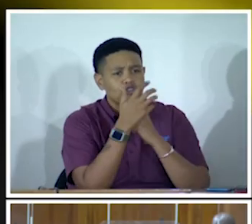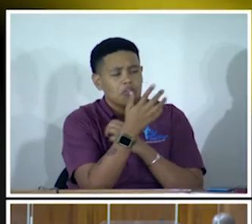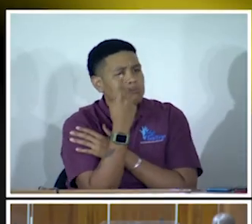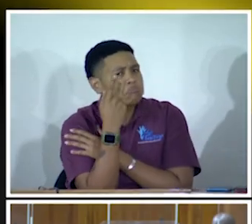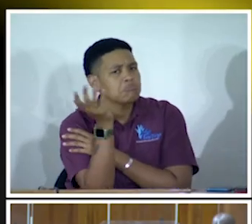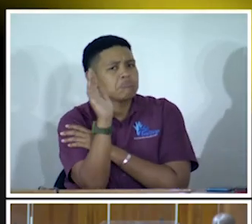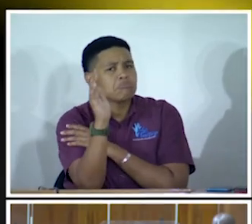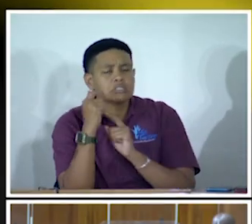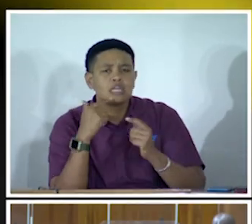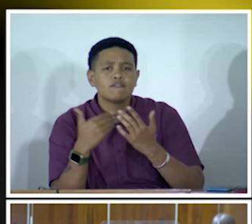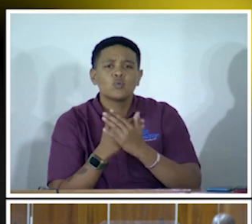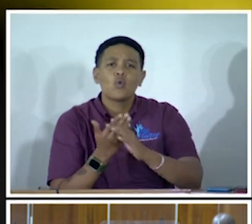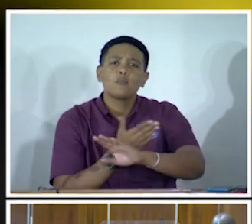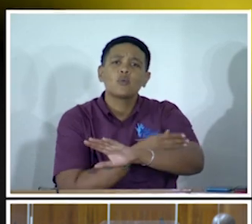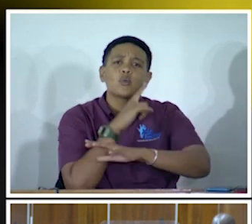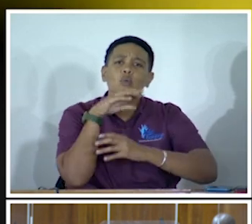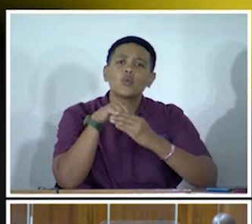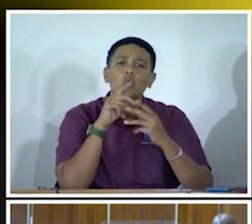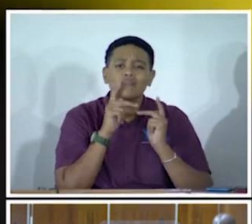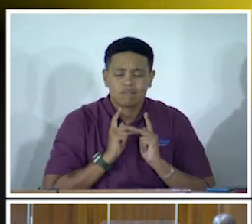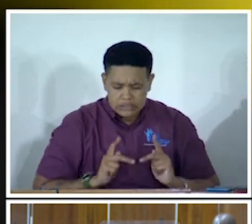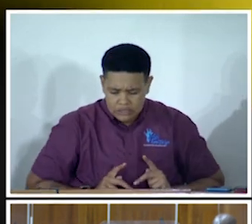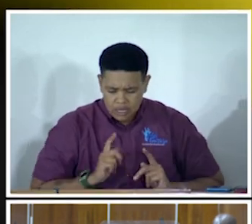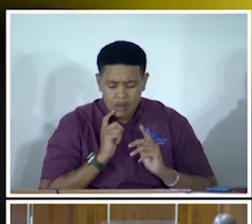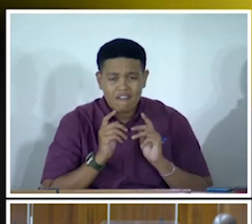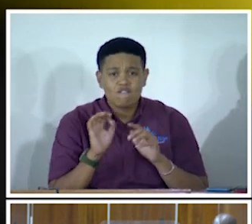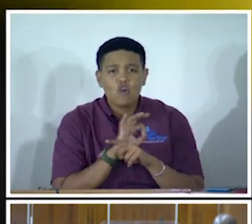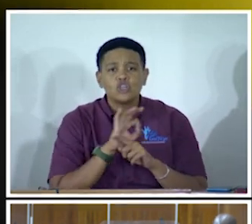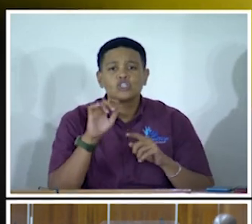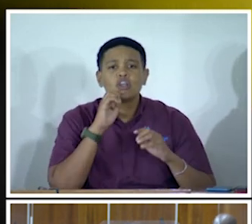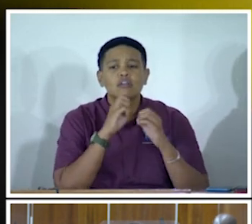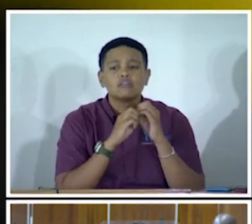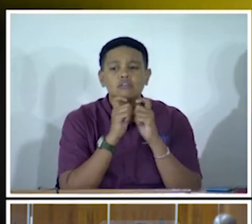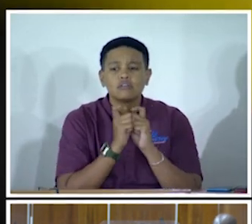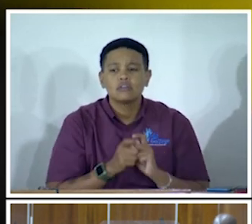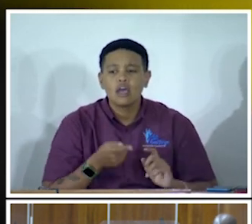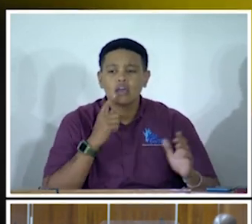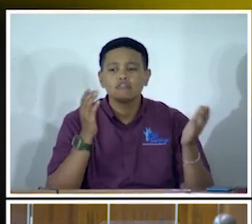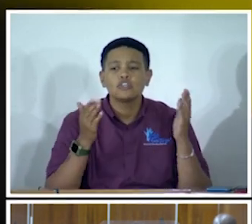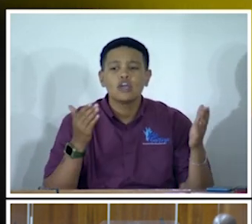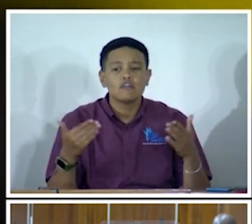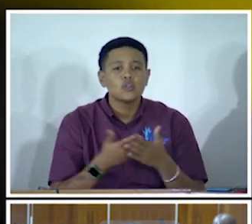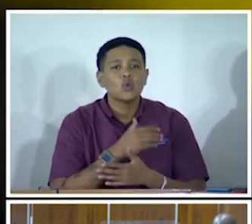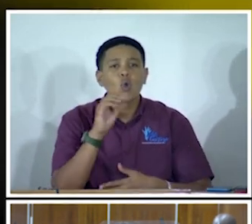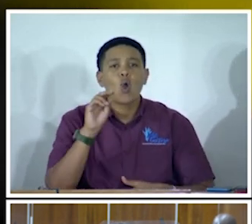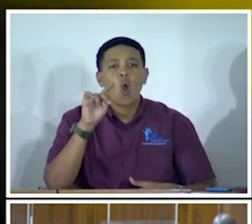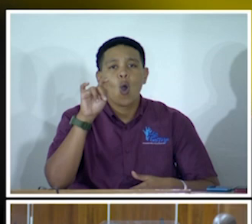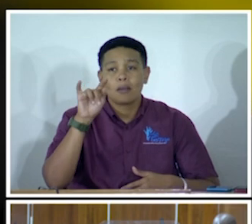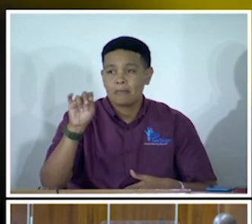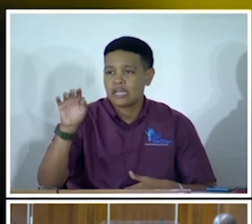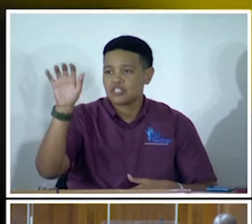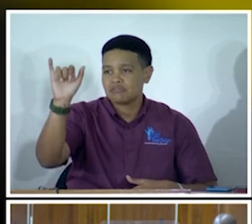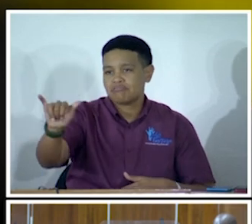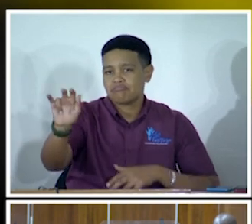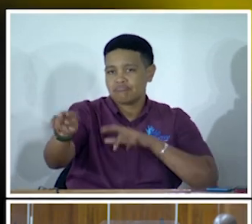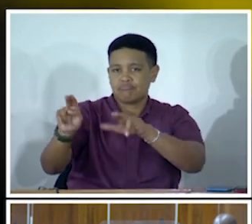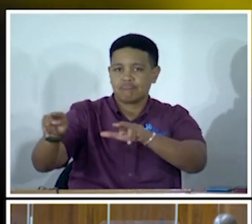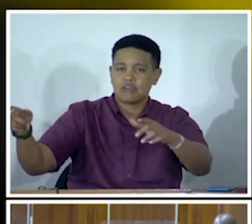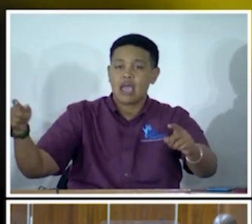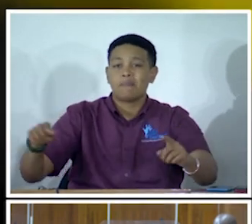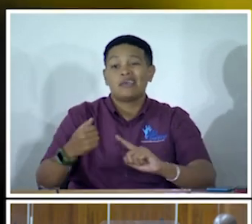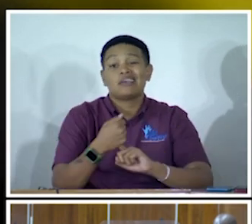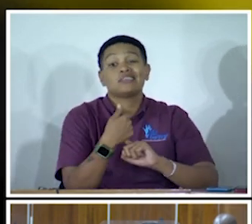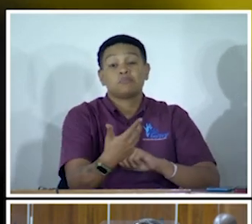new upgrade will include physical and functional reorganization of services, a new outpatient block, expansion of